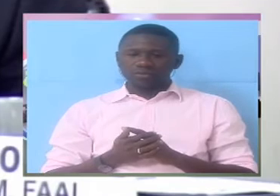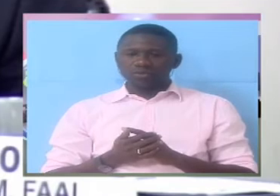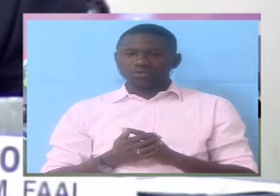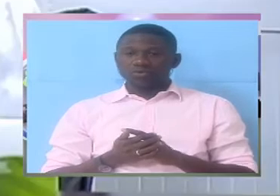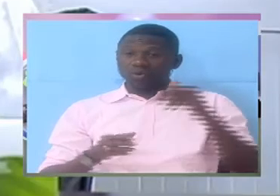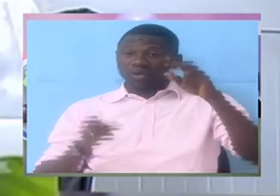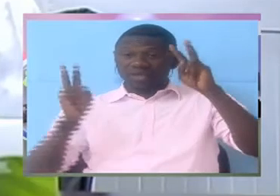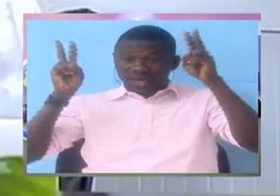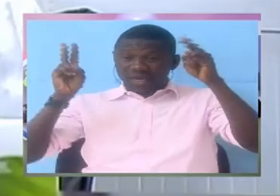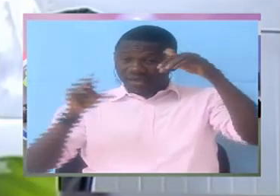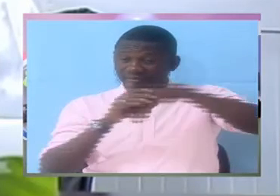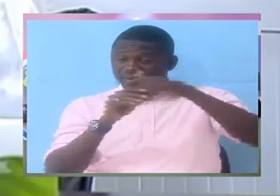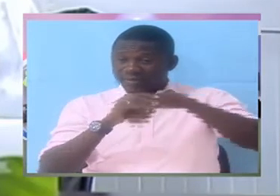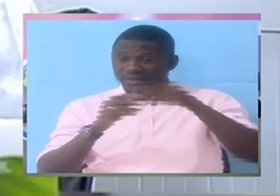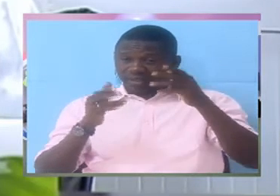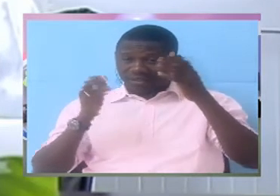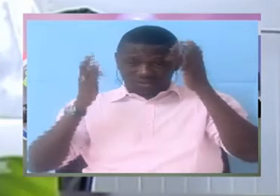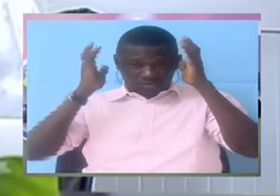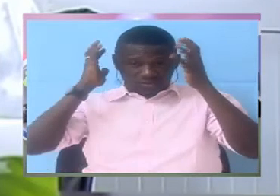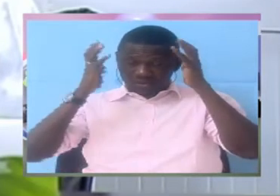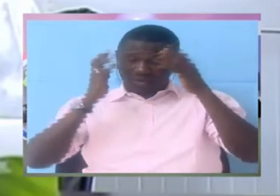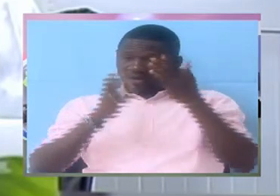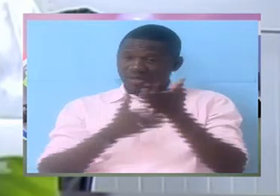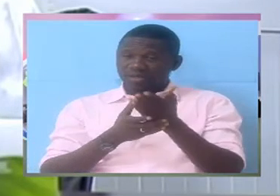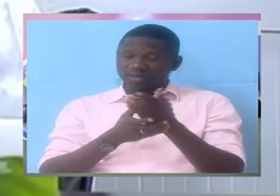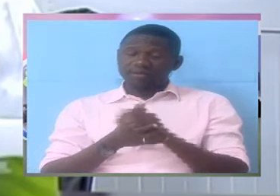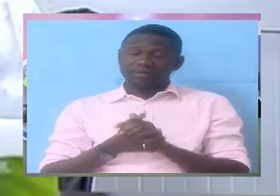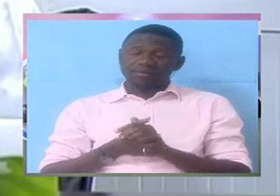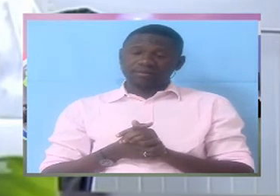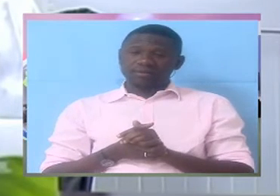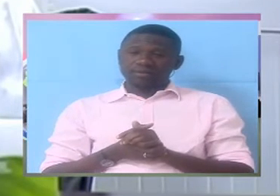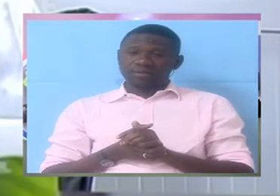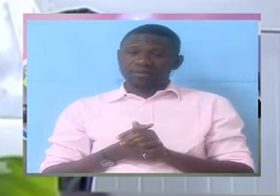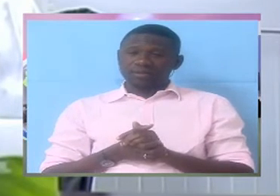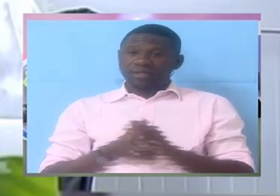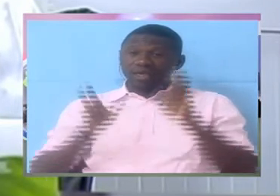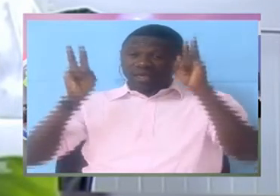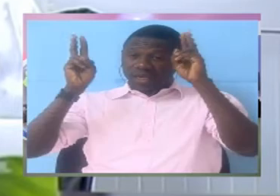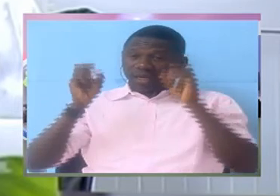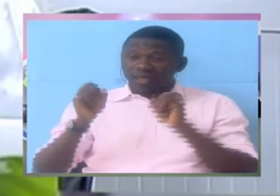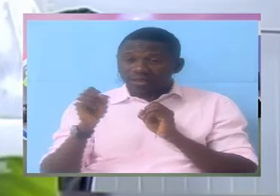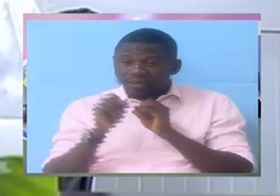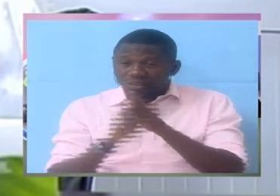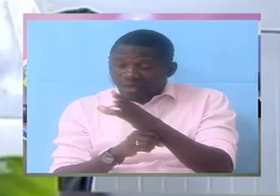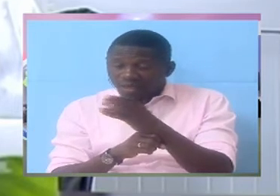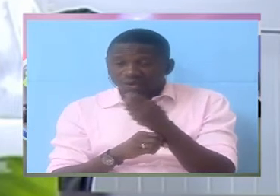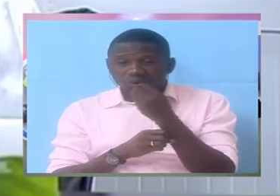matter? Yes. Ah. Did Yaya Jammeh direct that these people be beaten?